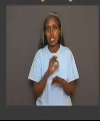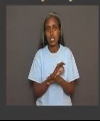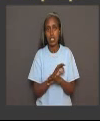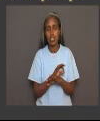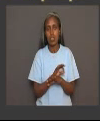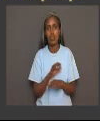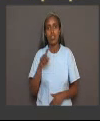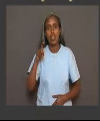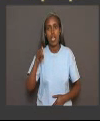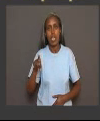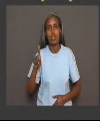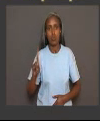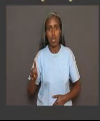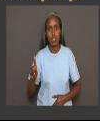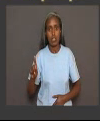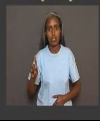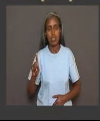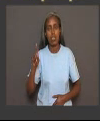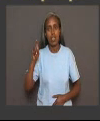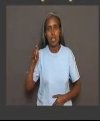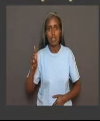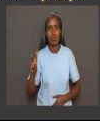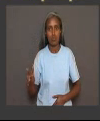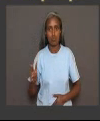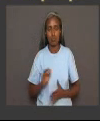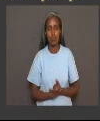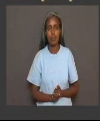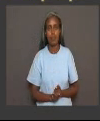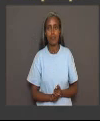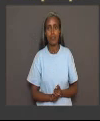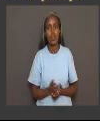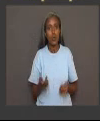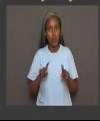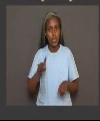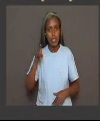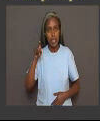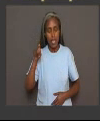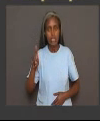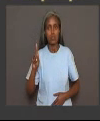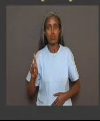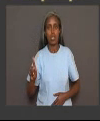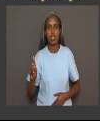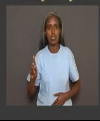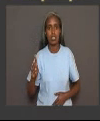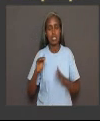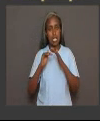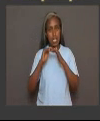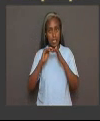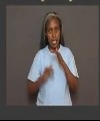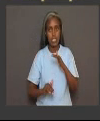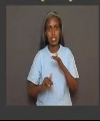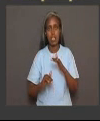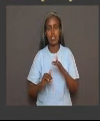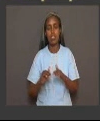on x1, x2, when x1 is less